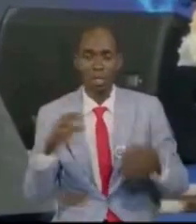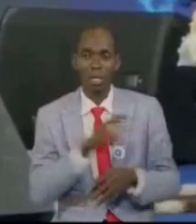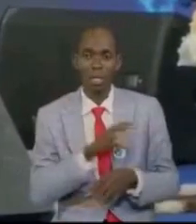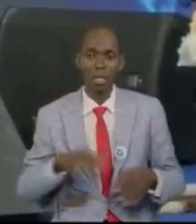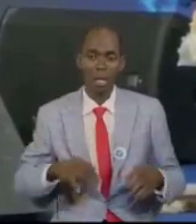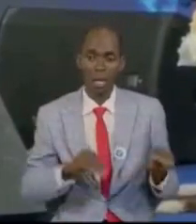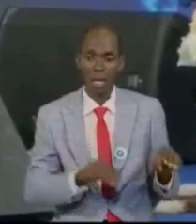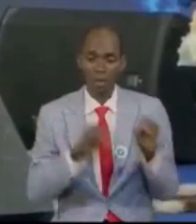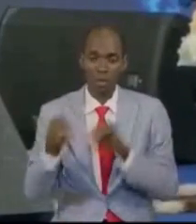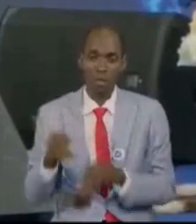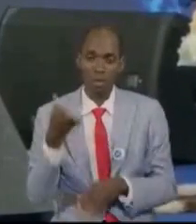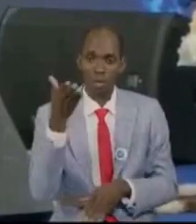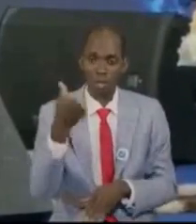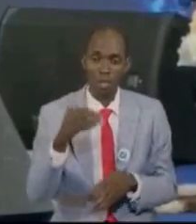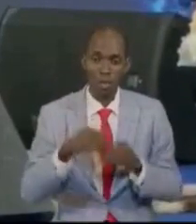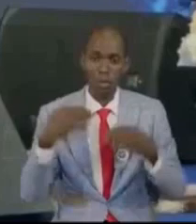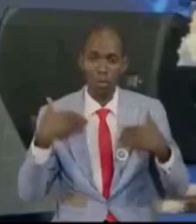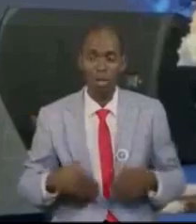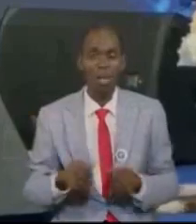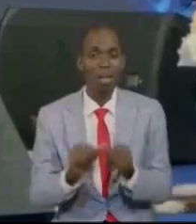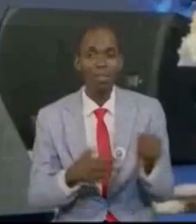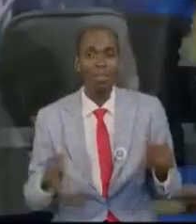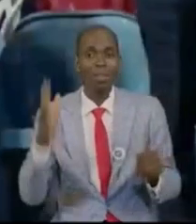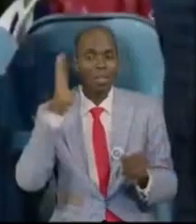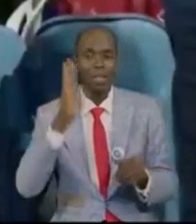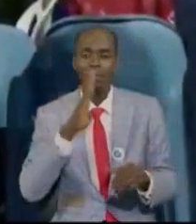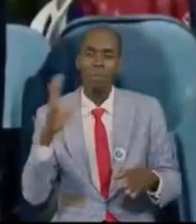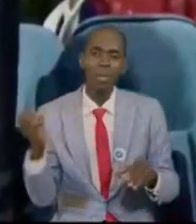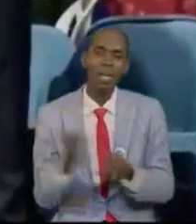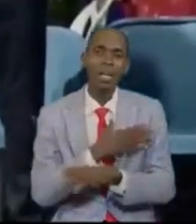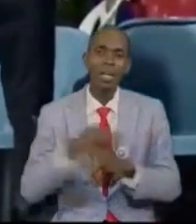there, everything will be taken away.